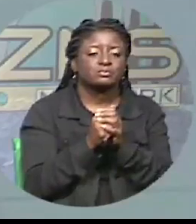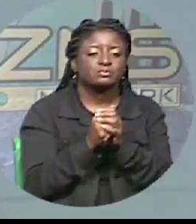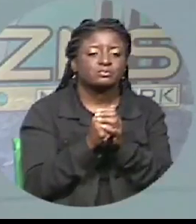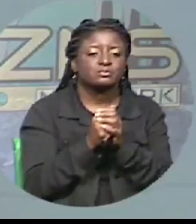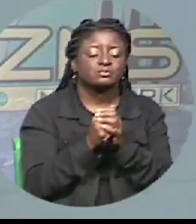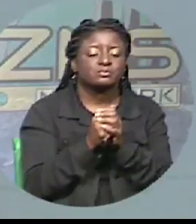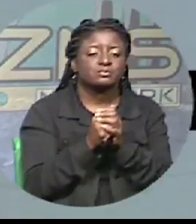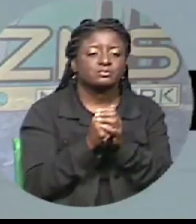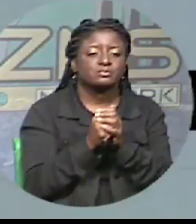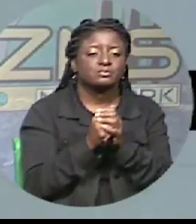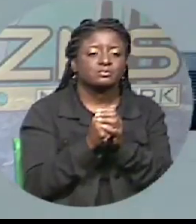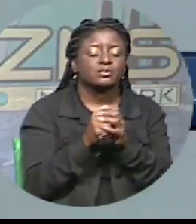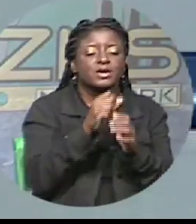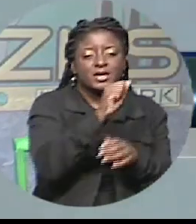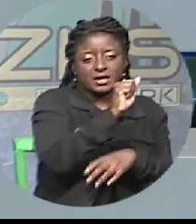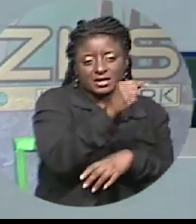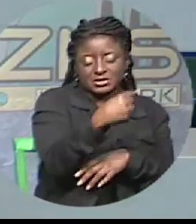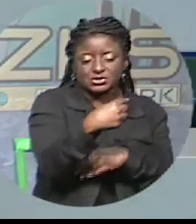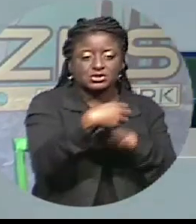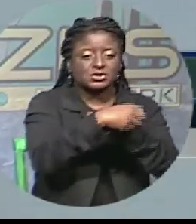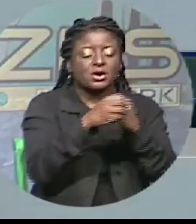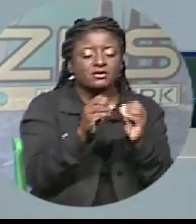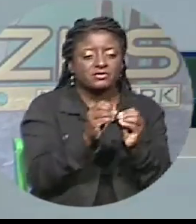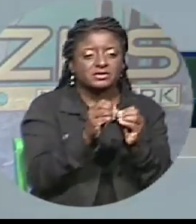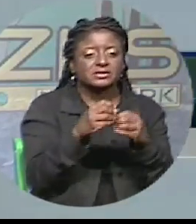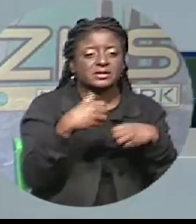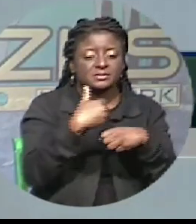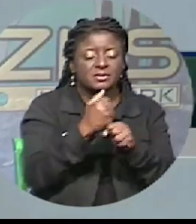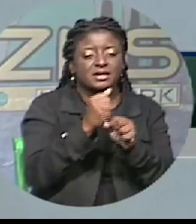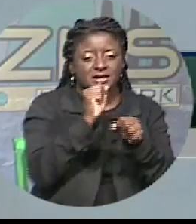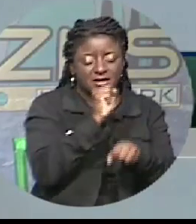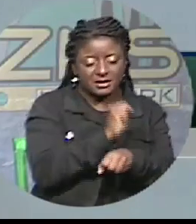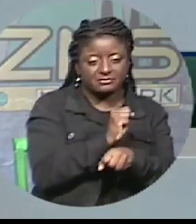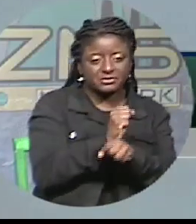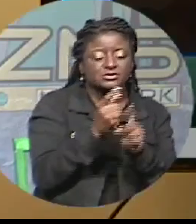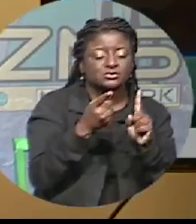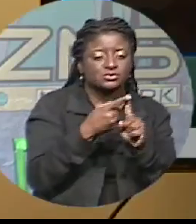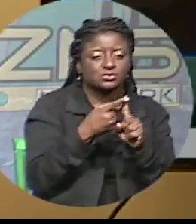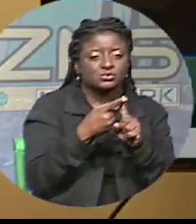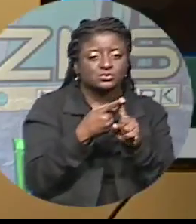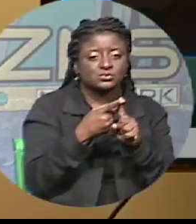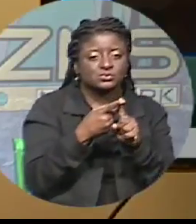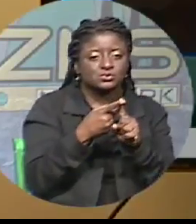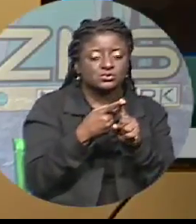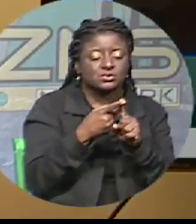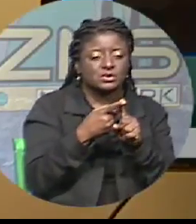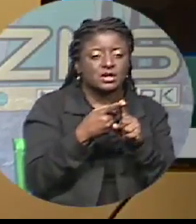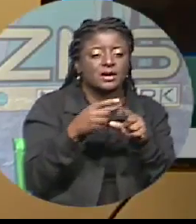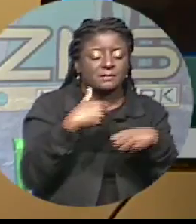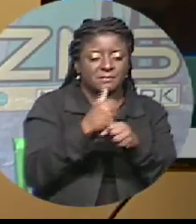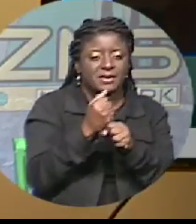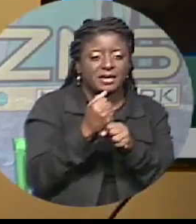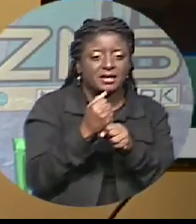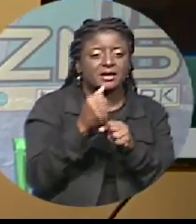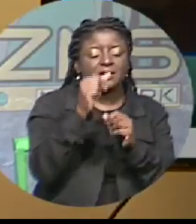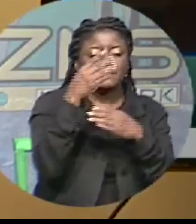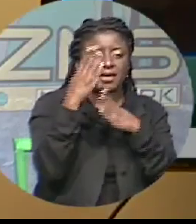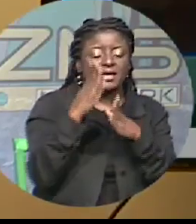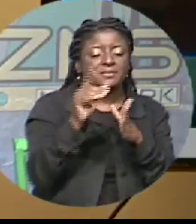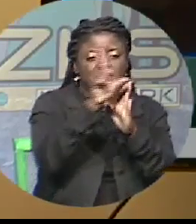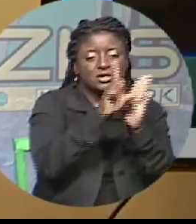The Office of the Attorney General is making efforts to make the law more accessible to Bahamians with the relaunch of Bahamas